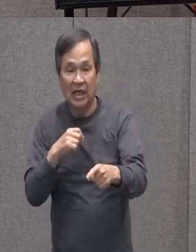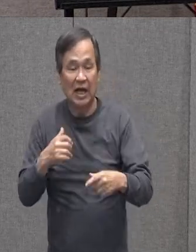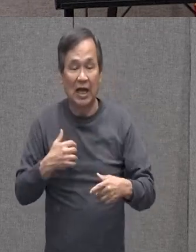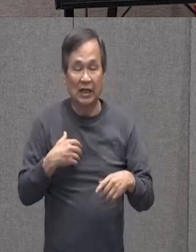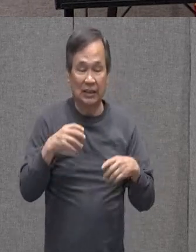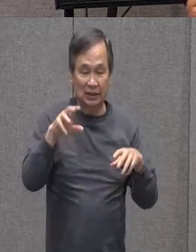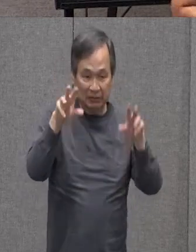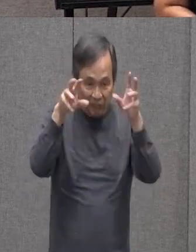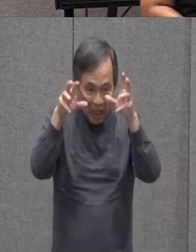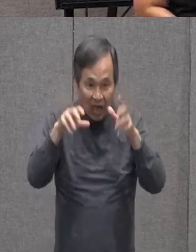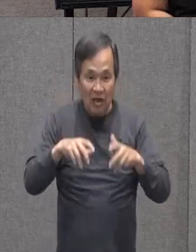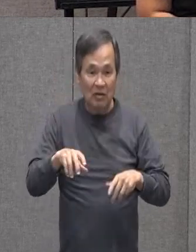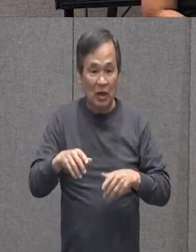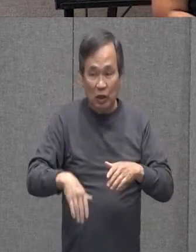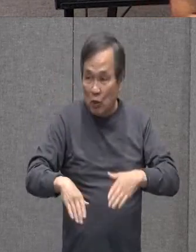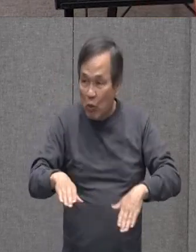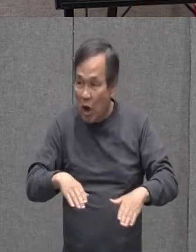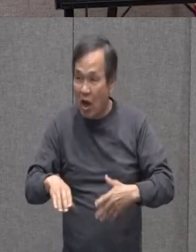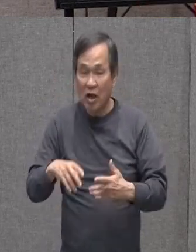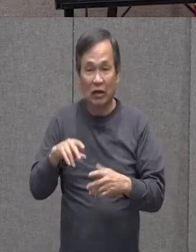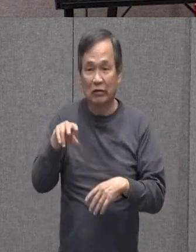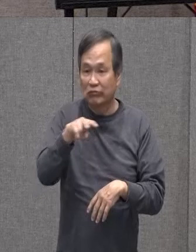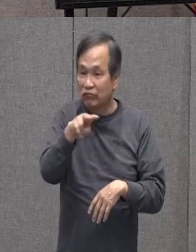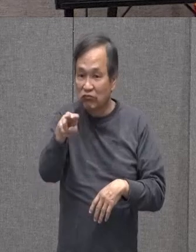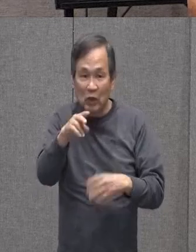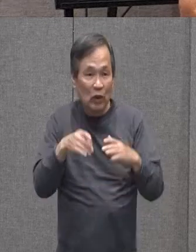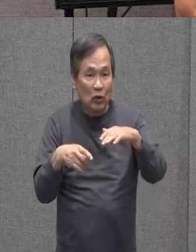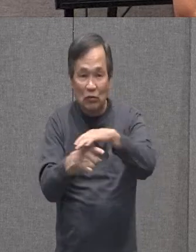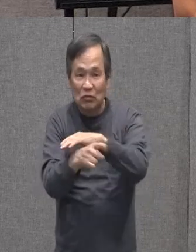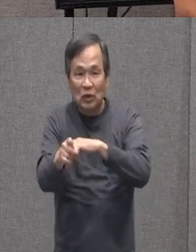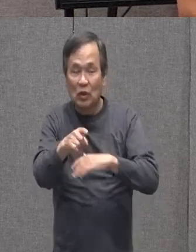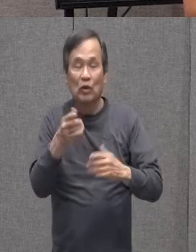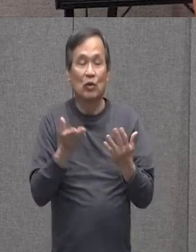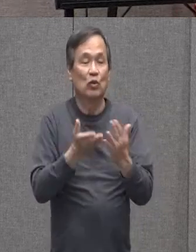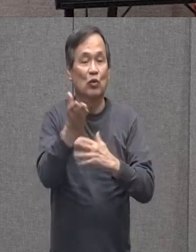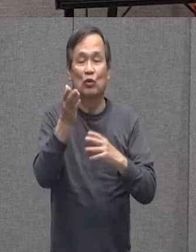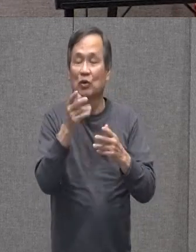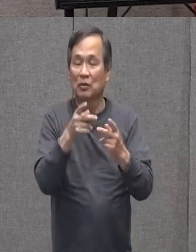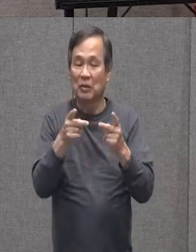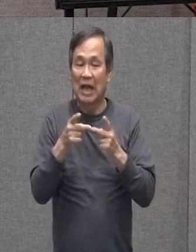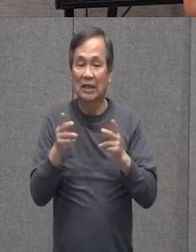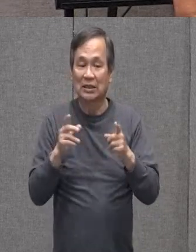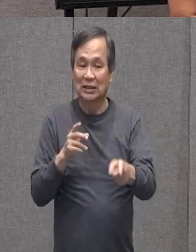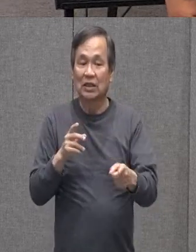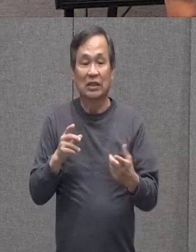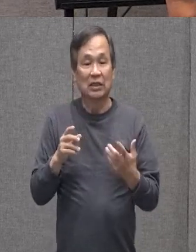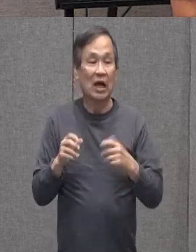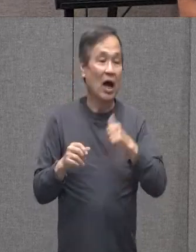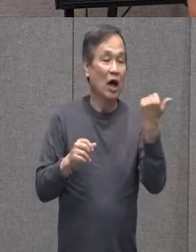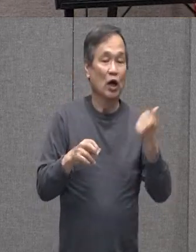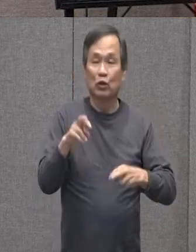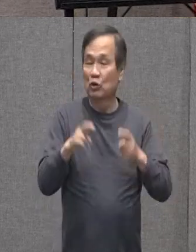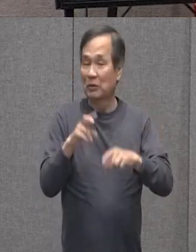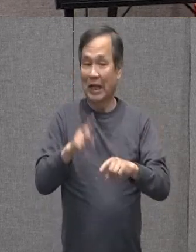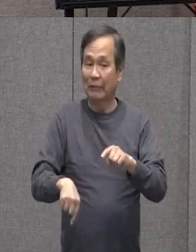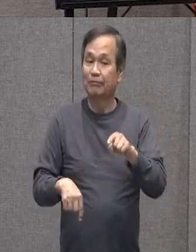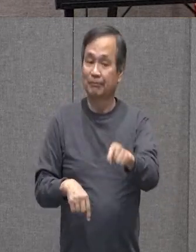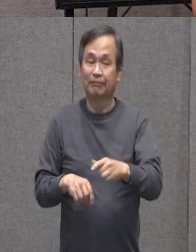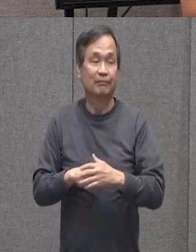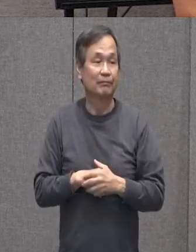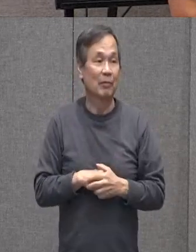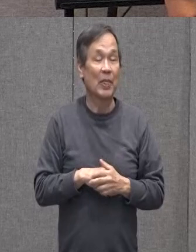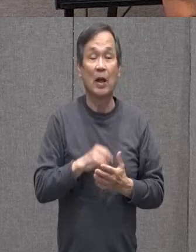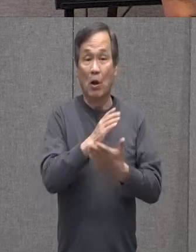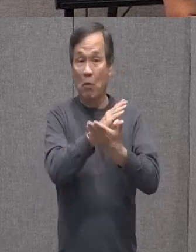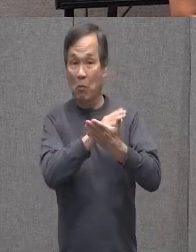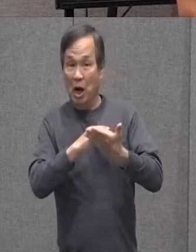where humans and other robots may have difficulty going, says Michael Perry, Vice President for Business Development.